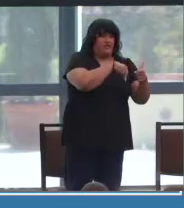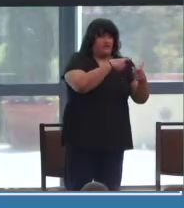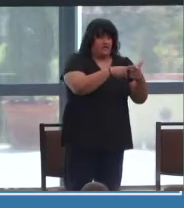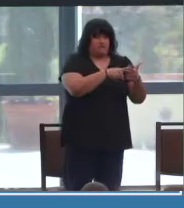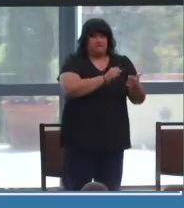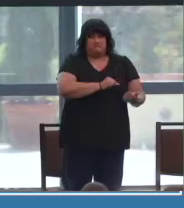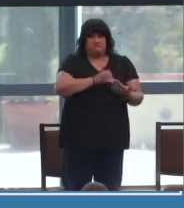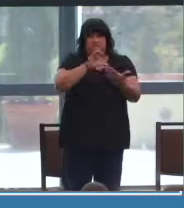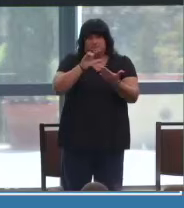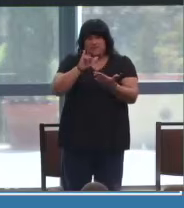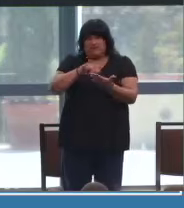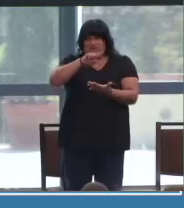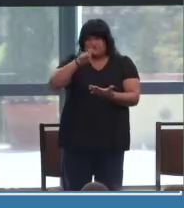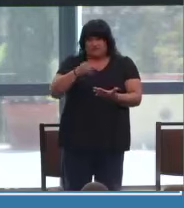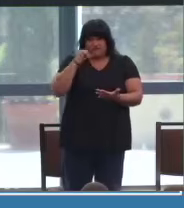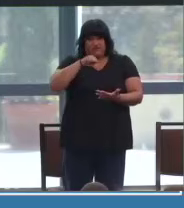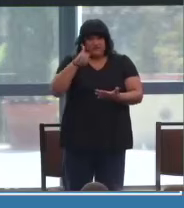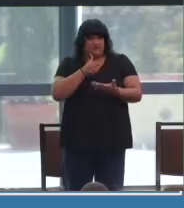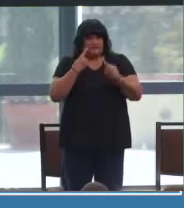if other things are not effective.